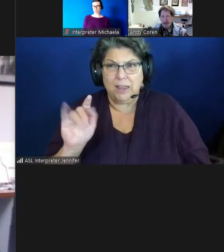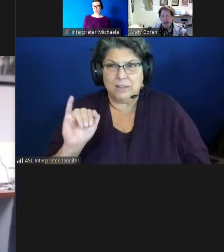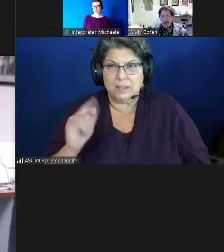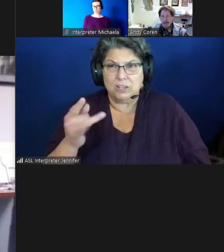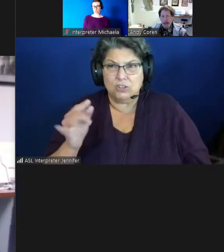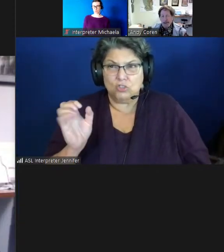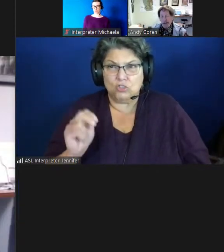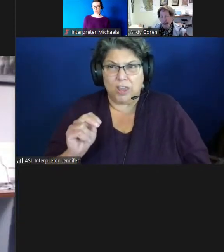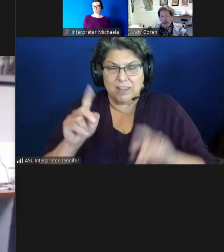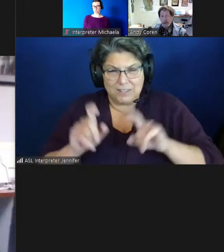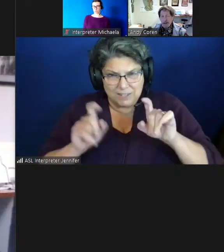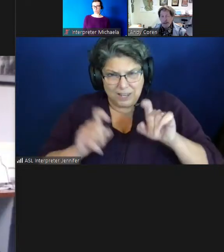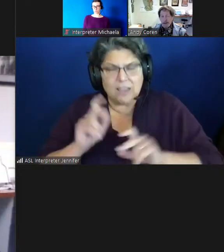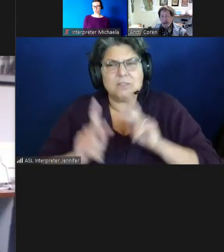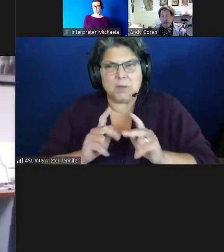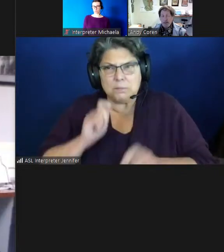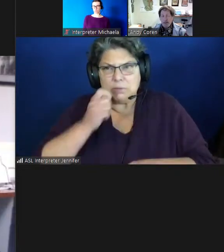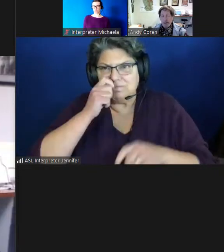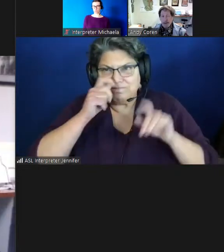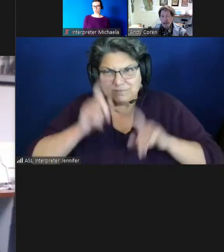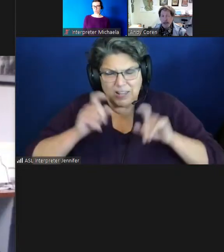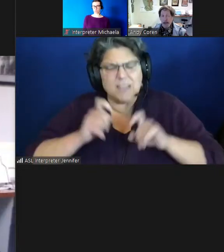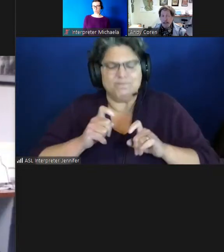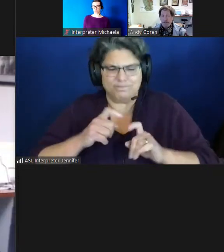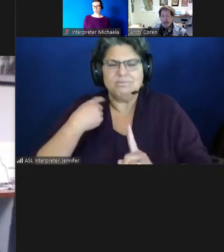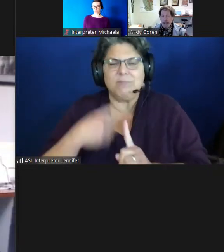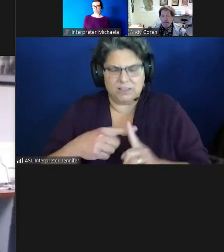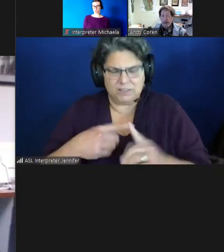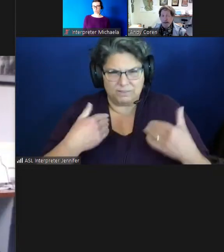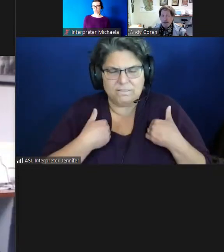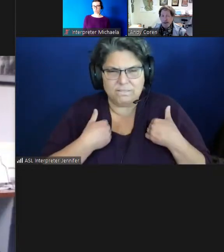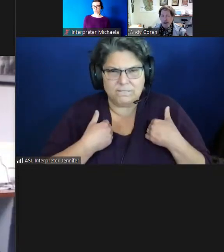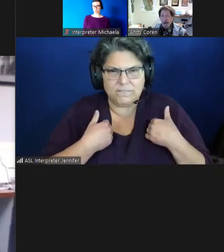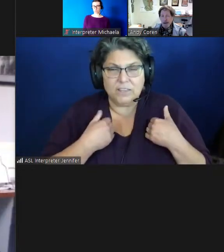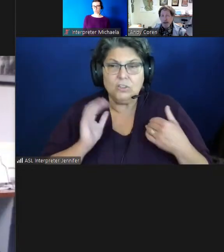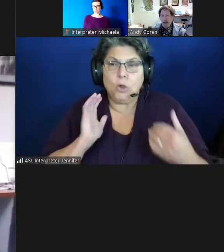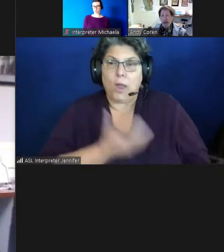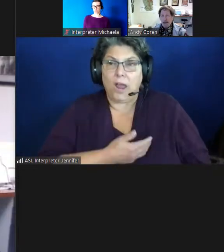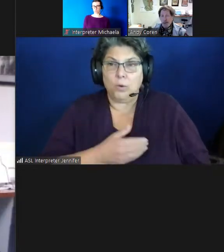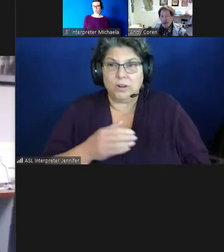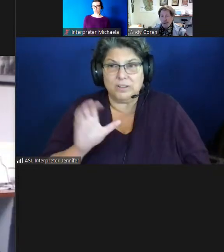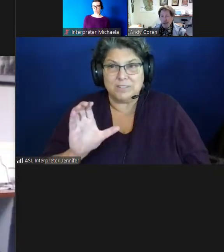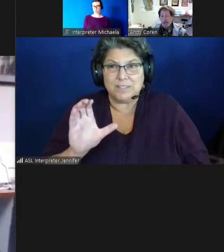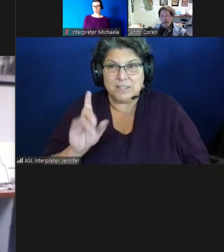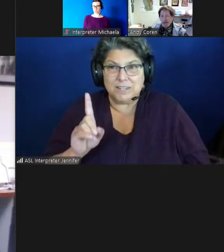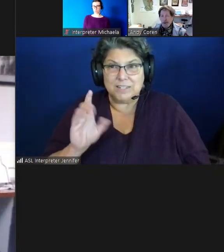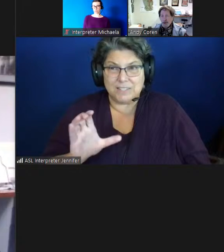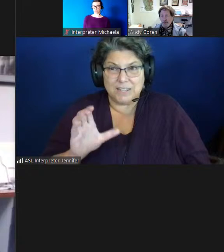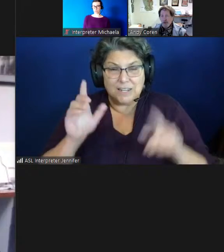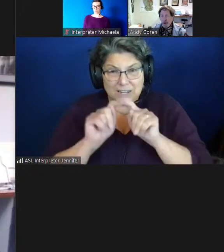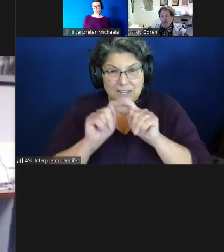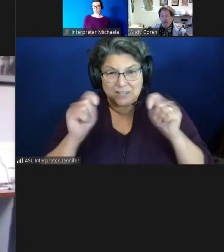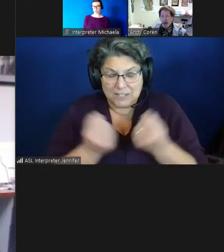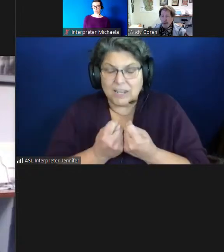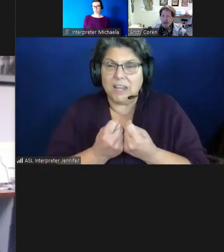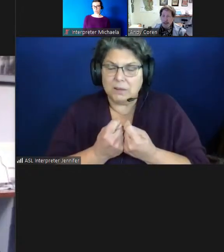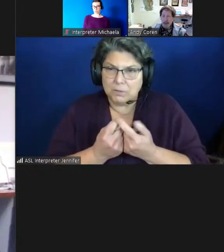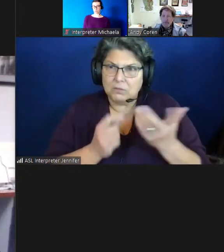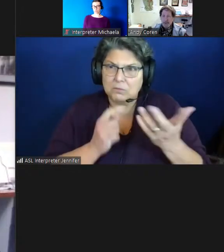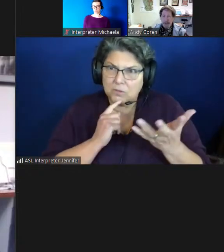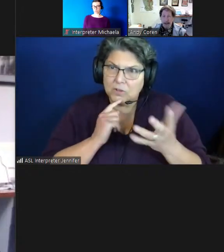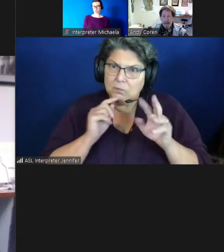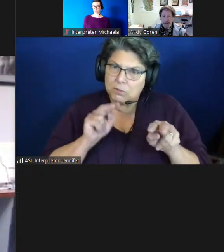So our CICT team here in Mendocino has been keeping up longer and in more depth than most of all of the